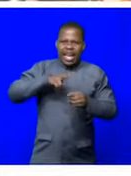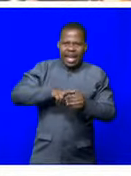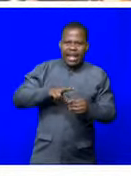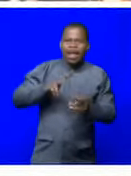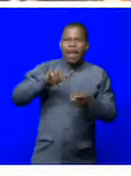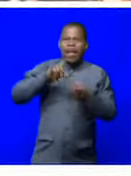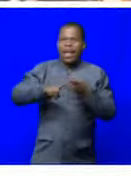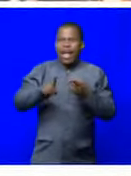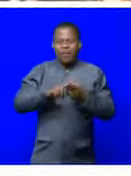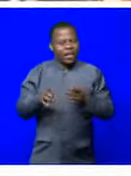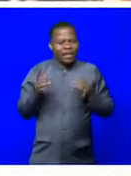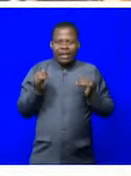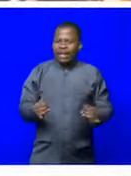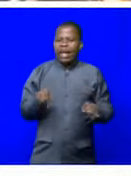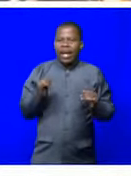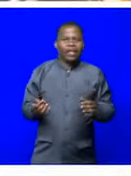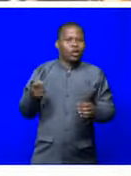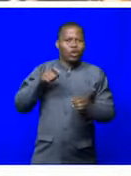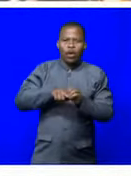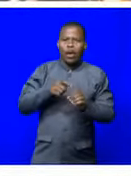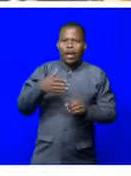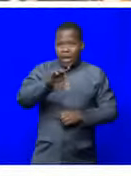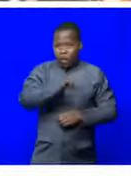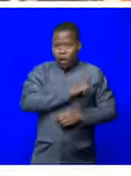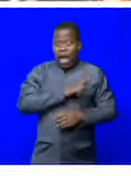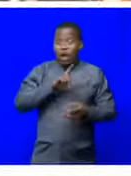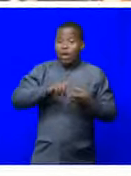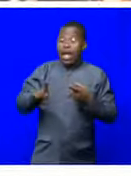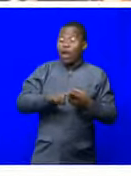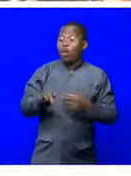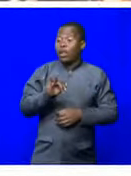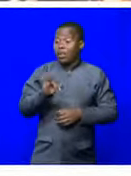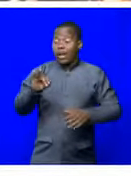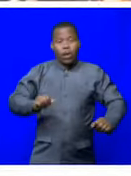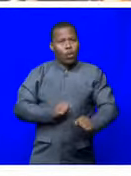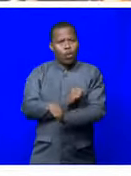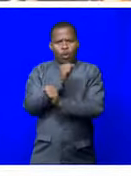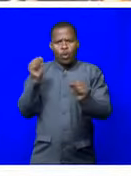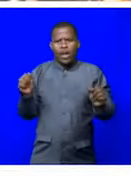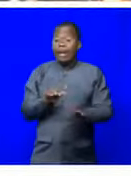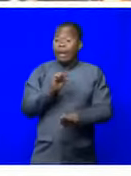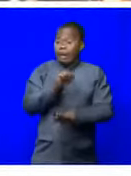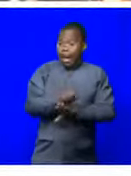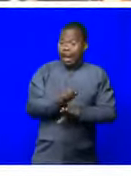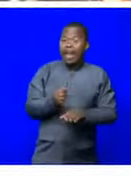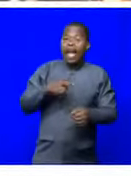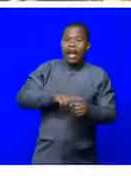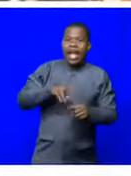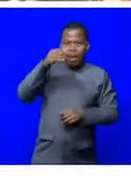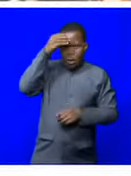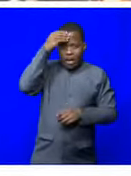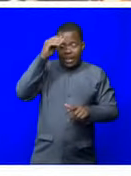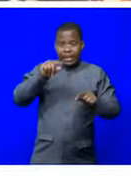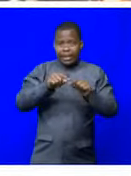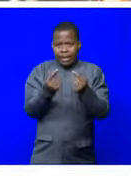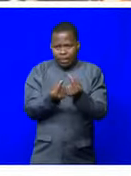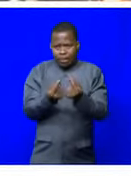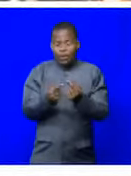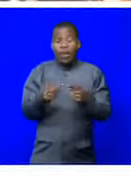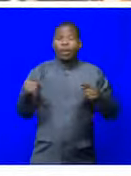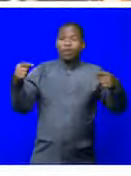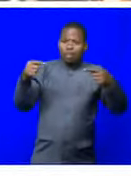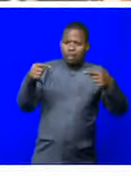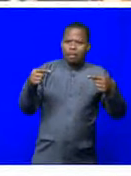bakhe kumele batimisele emlendeni wesibili. IReal Leopard kubheke ukuthi idlale naleli cembu